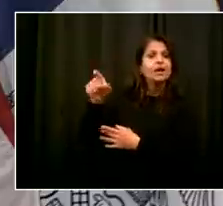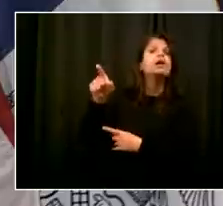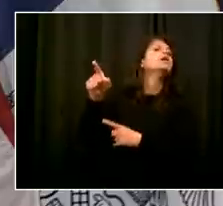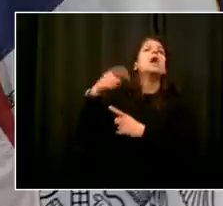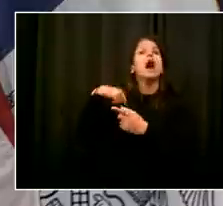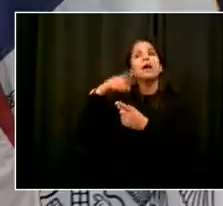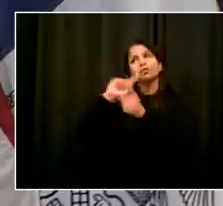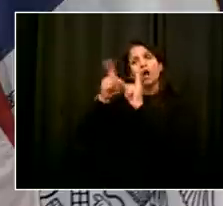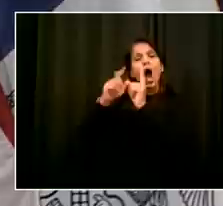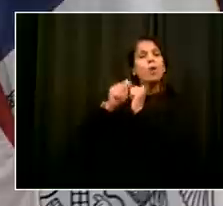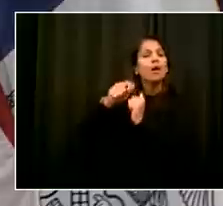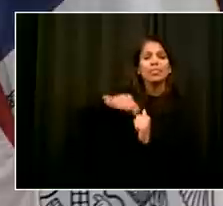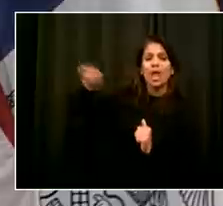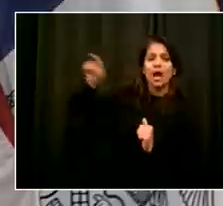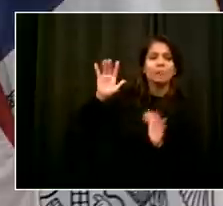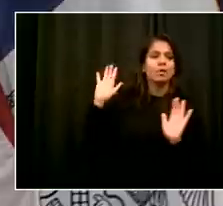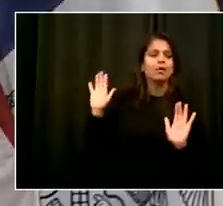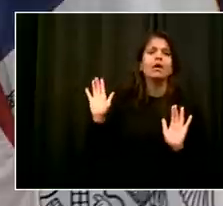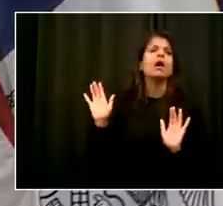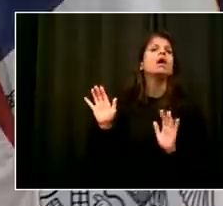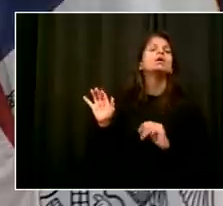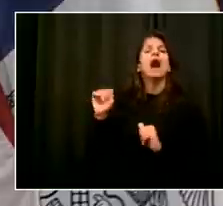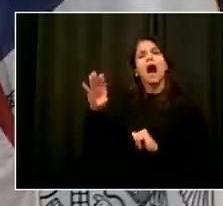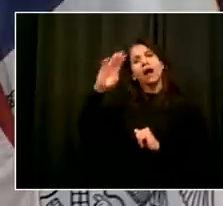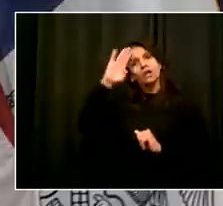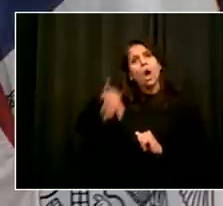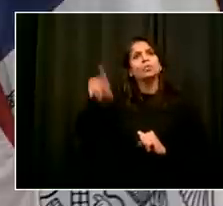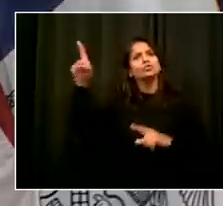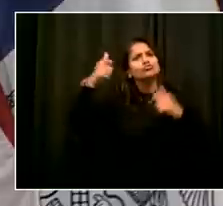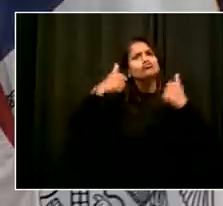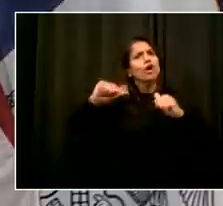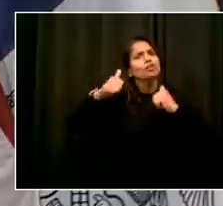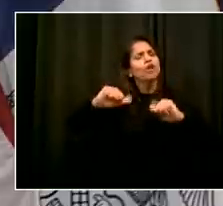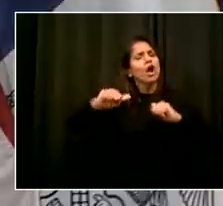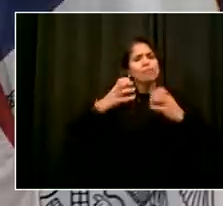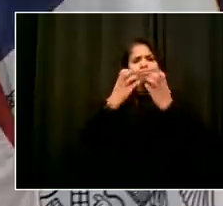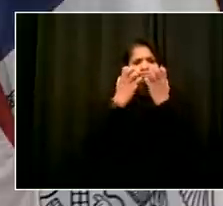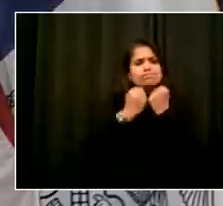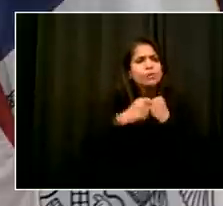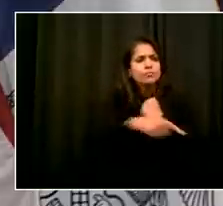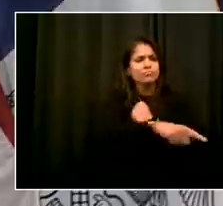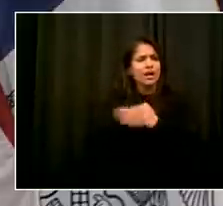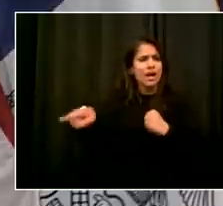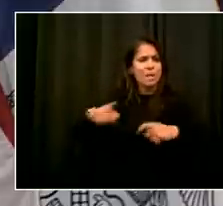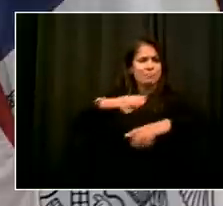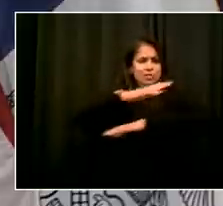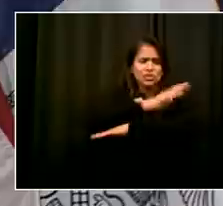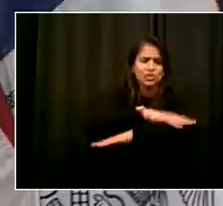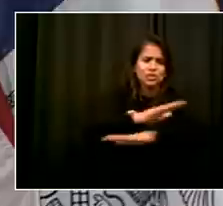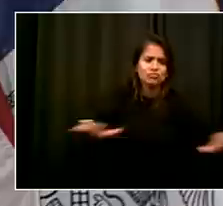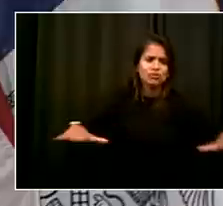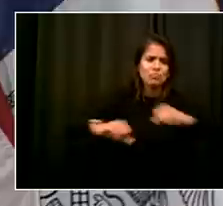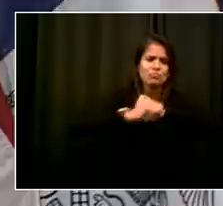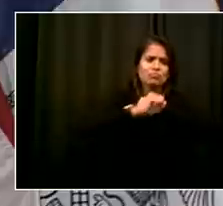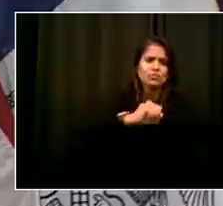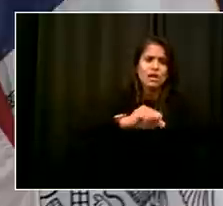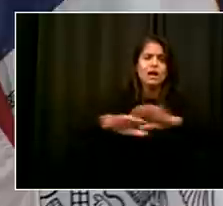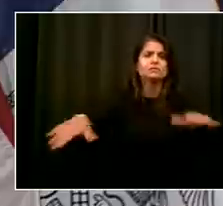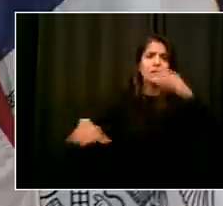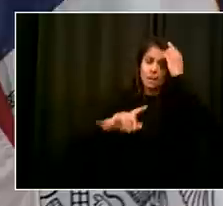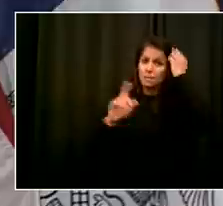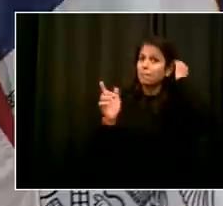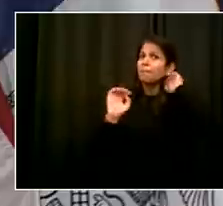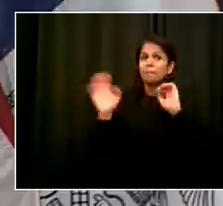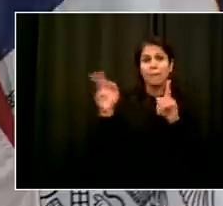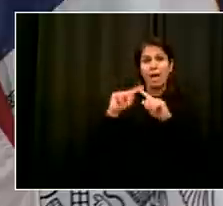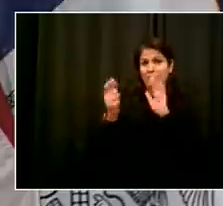their kids. I appreciate that. I know they are dealing with all the challenges we are. They have limited resources, but our obligation right now is